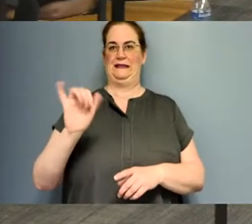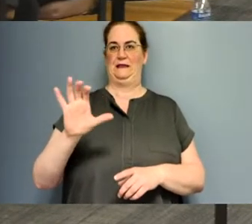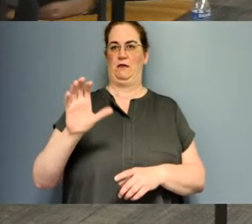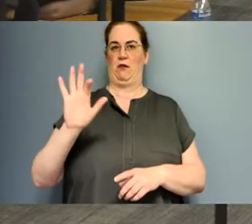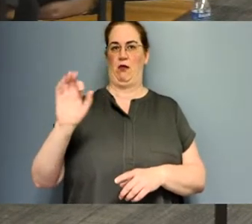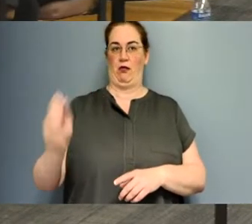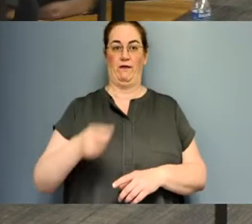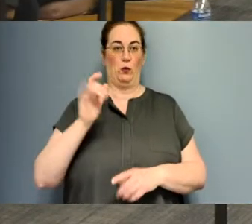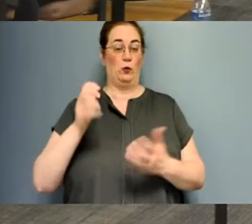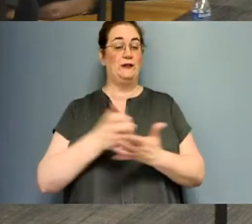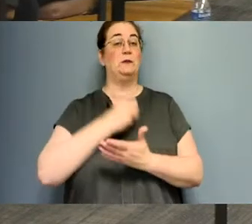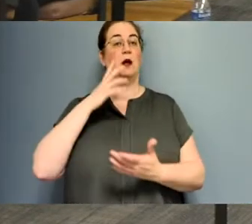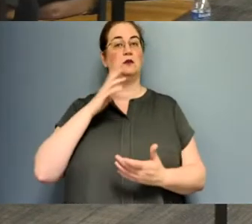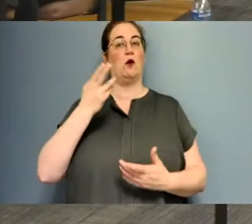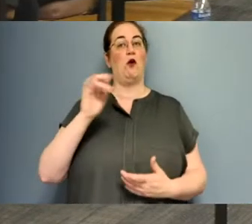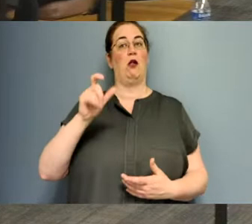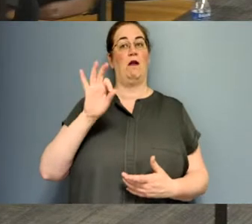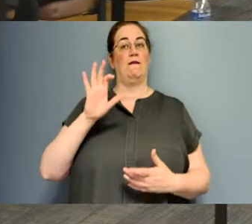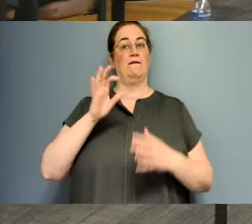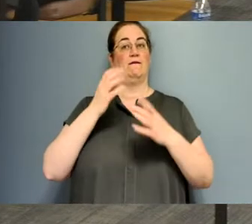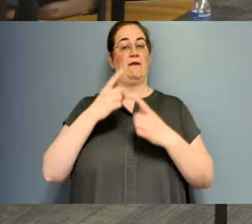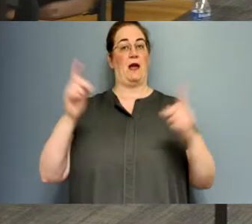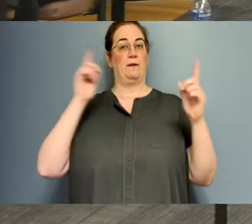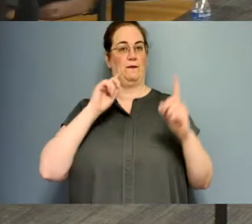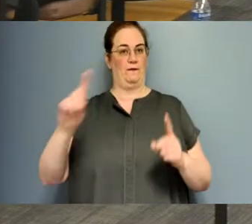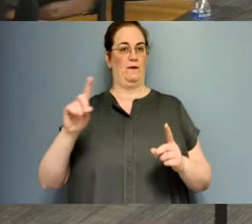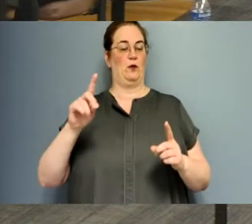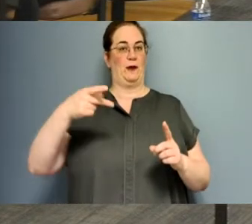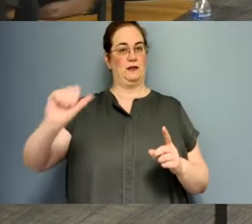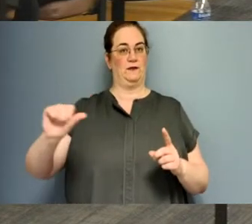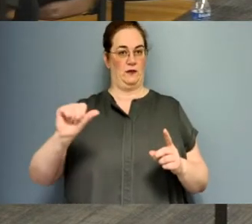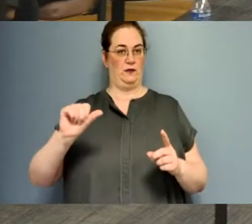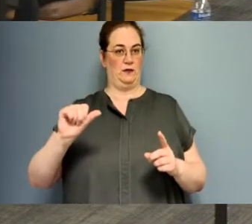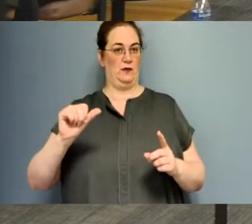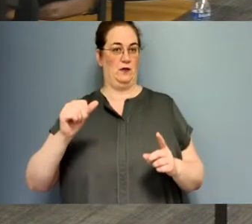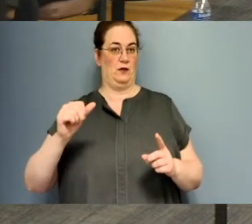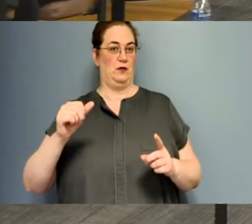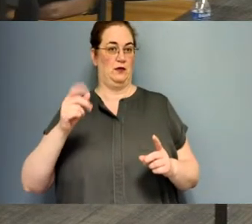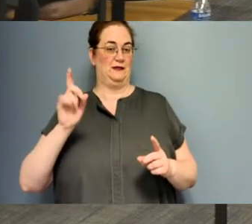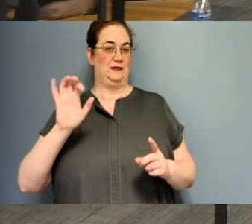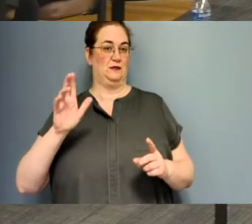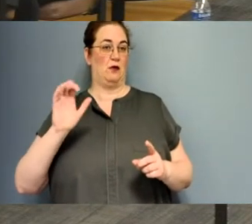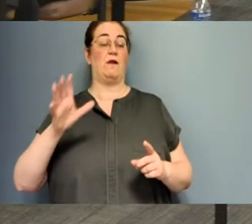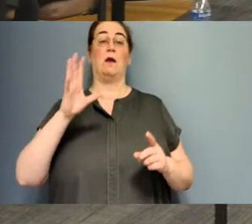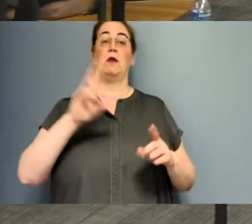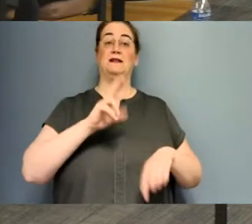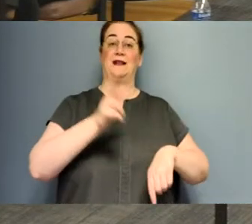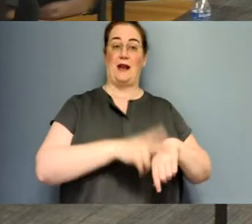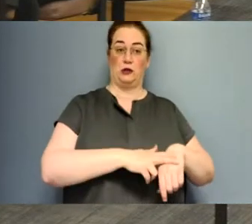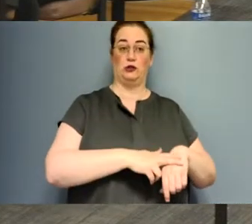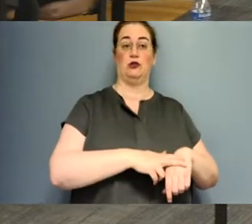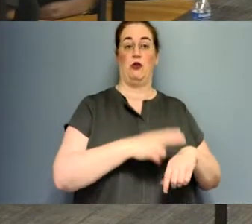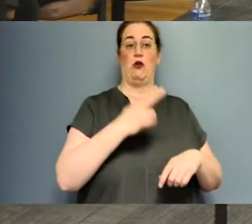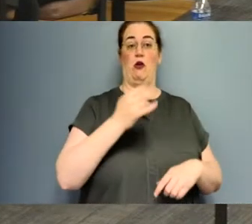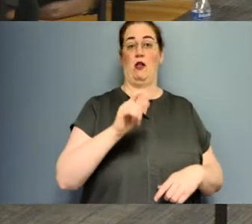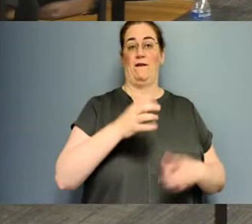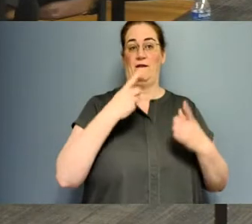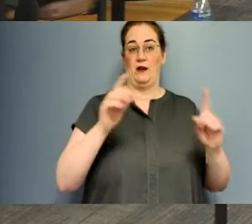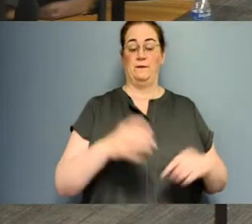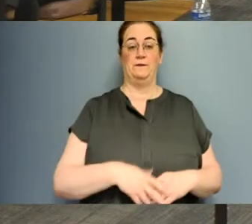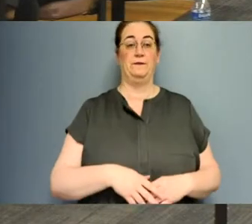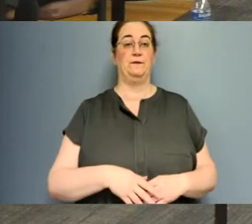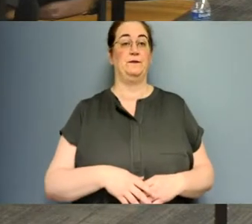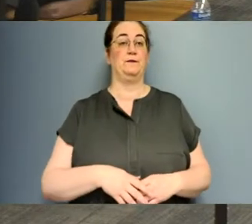the Hall of Fame for Pennsylvania Disc Golf and the National Hall of Fame for Disc Golf. We had the Delaware Valley